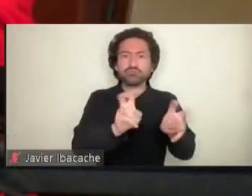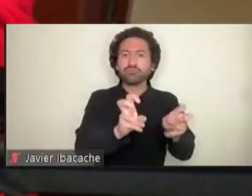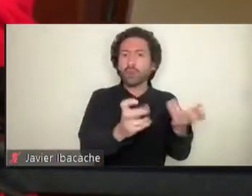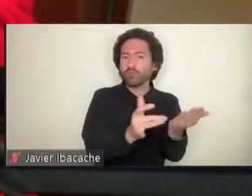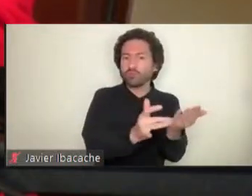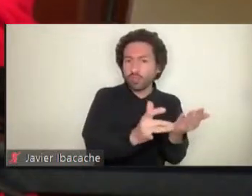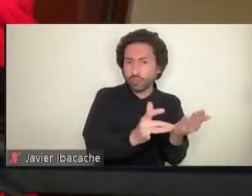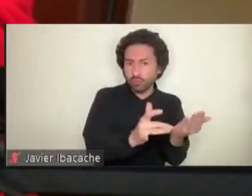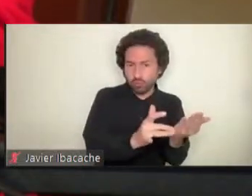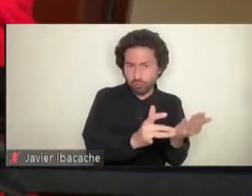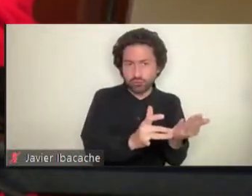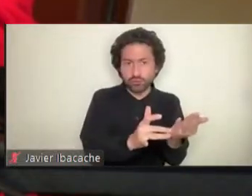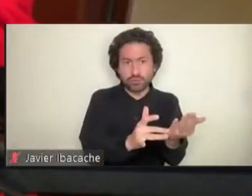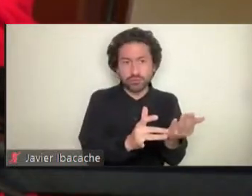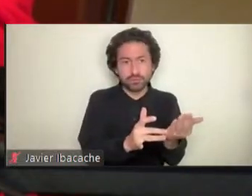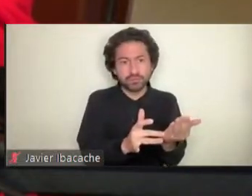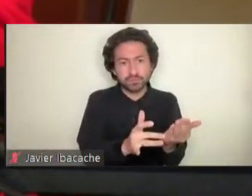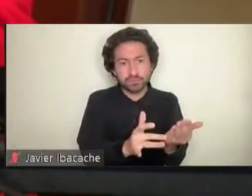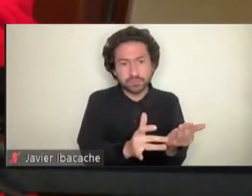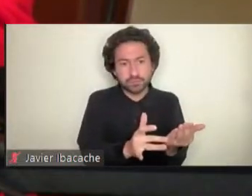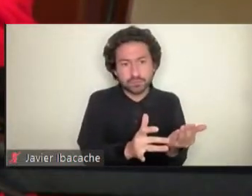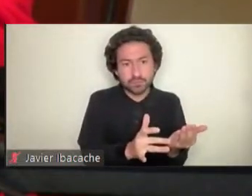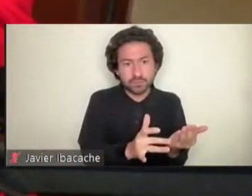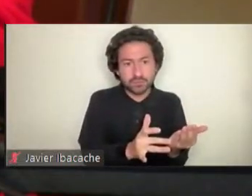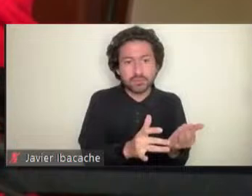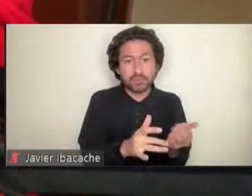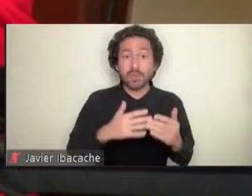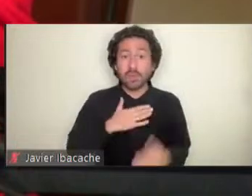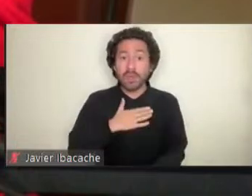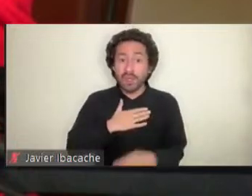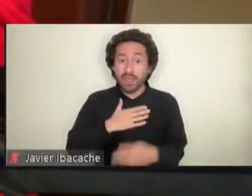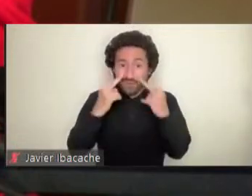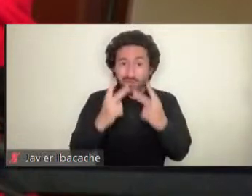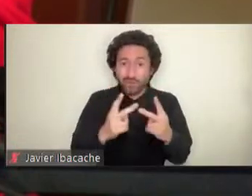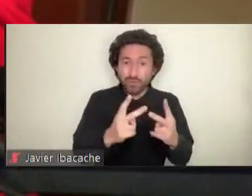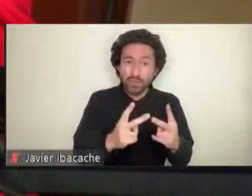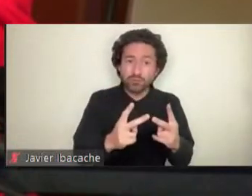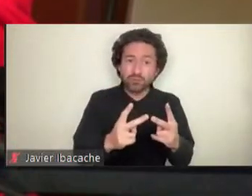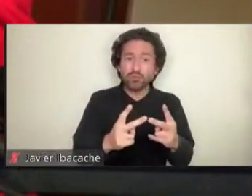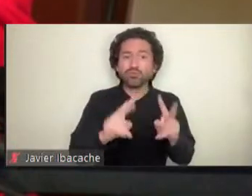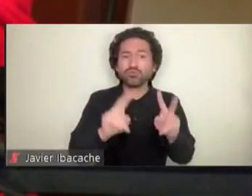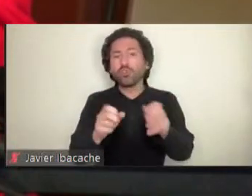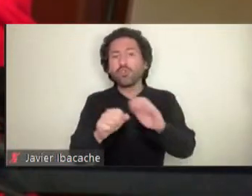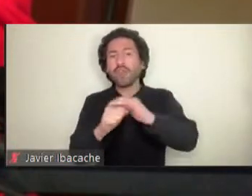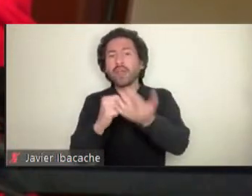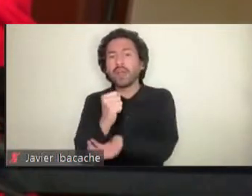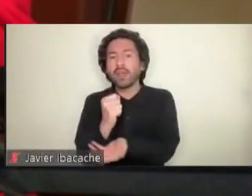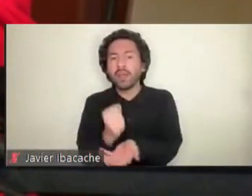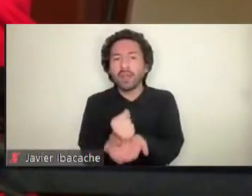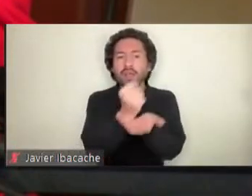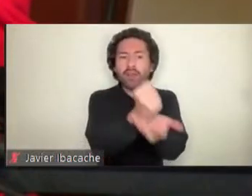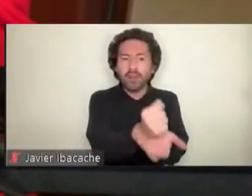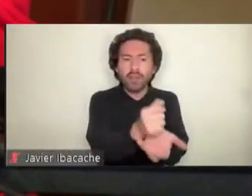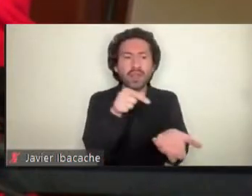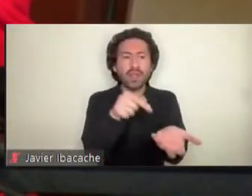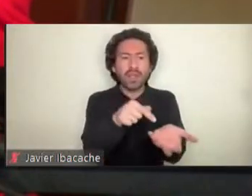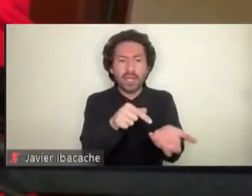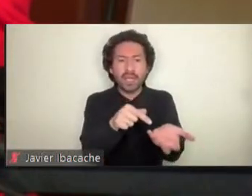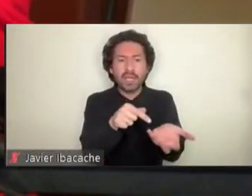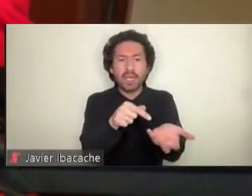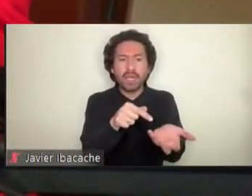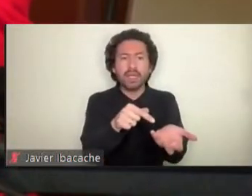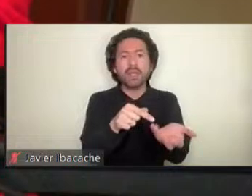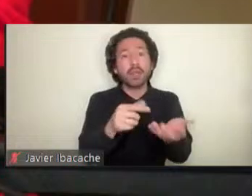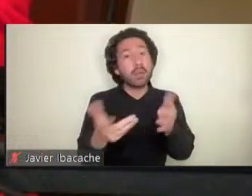landscape. Prioritizing long-term vision. STI investments often have long-term payoffs. A